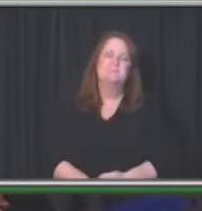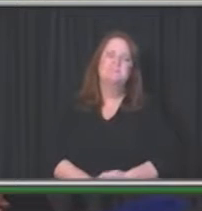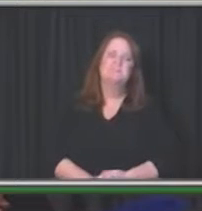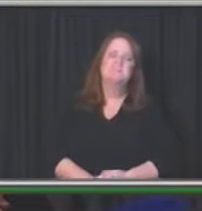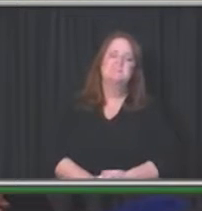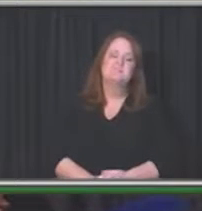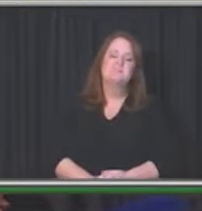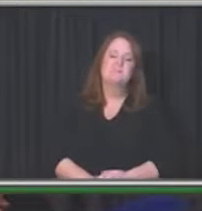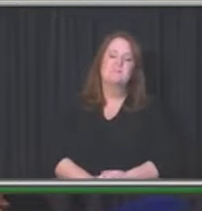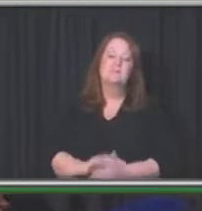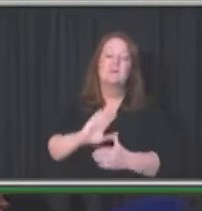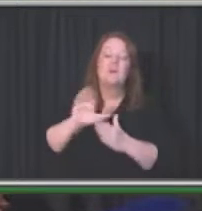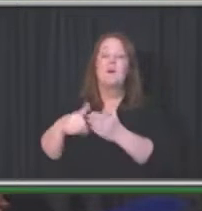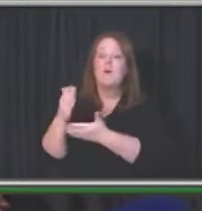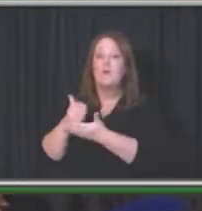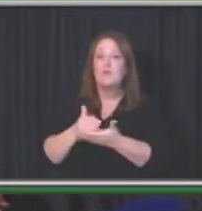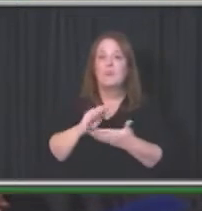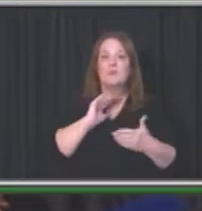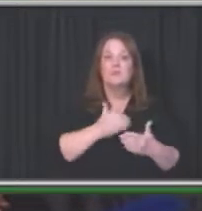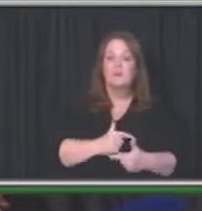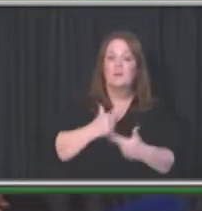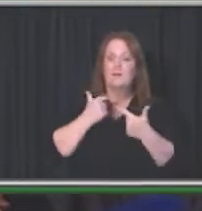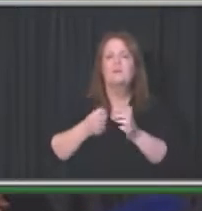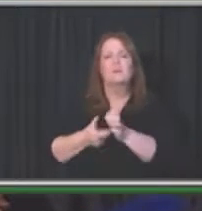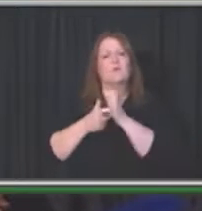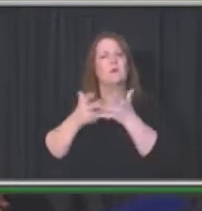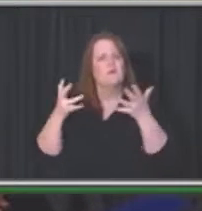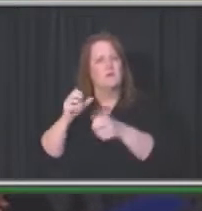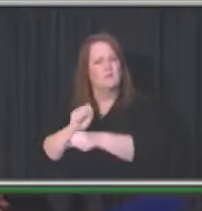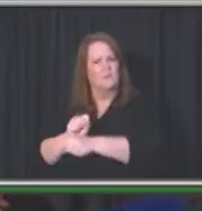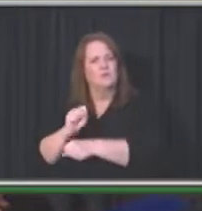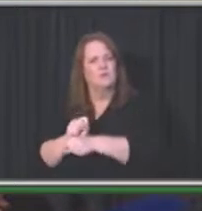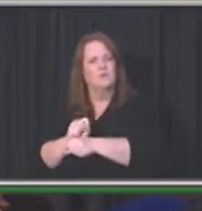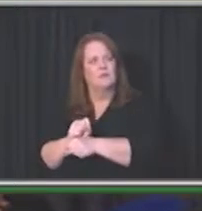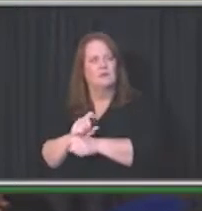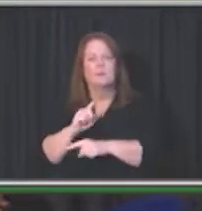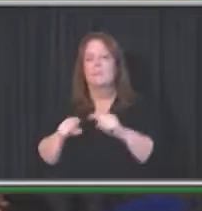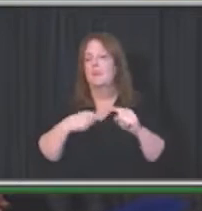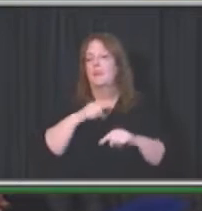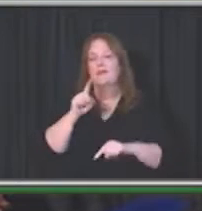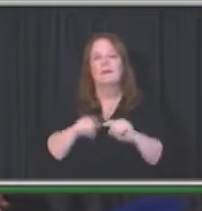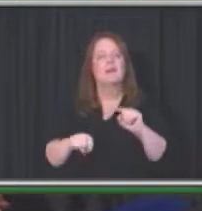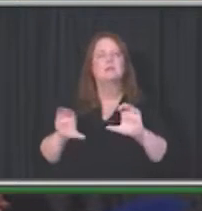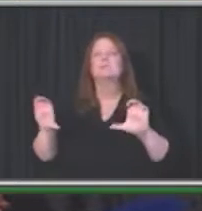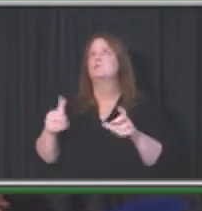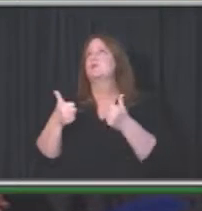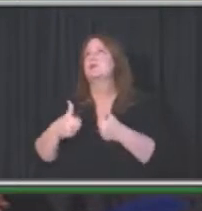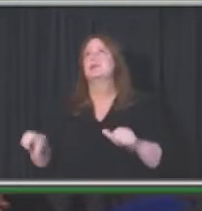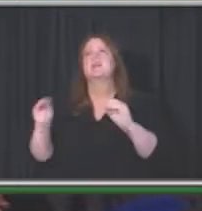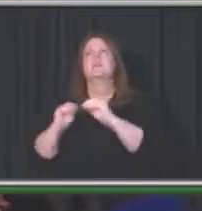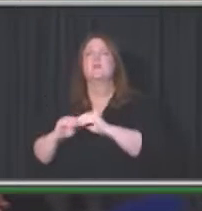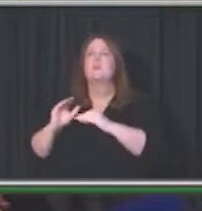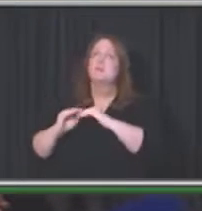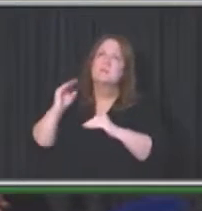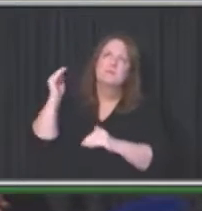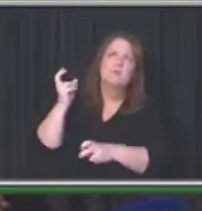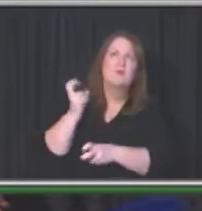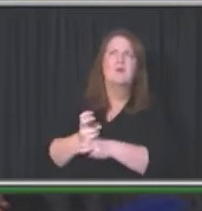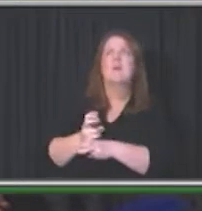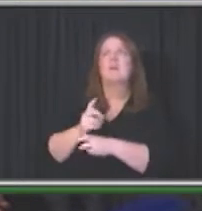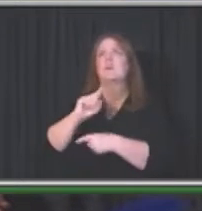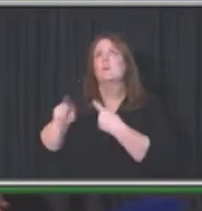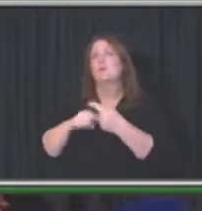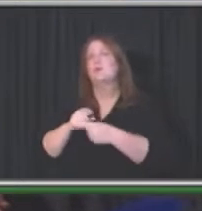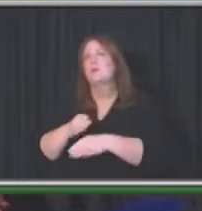All aspects of our lives take hard work. But all of that, I can't do it anymore. It's too hard. When will this